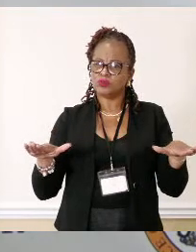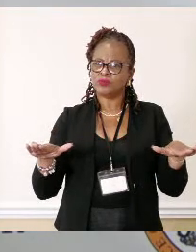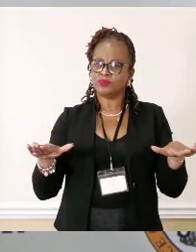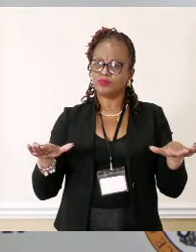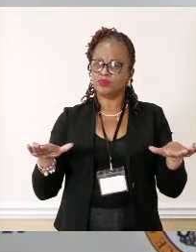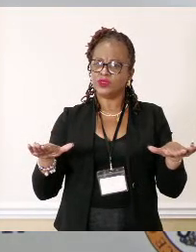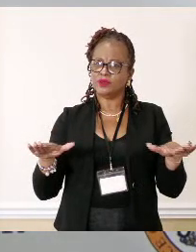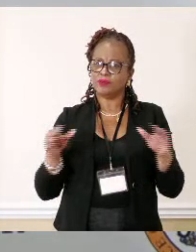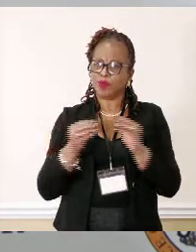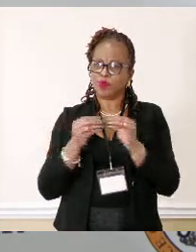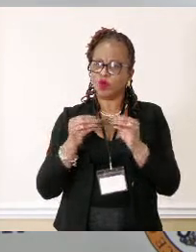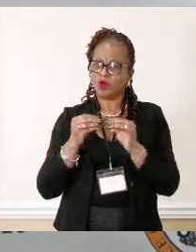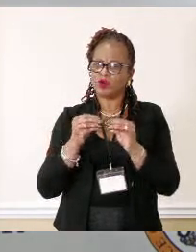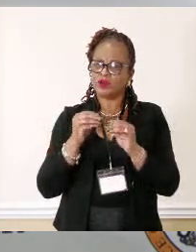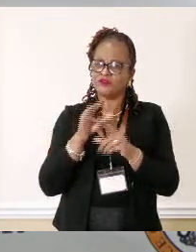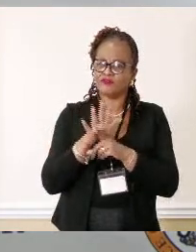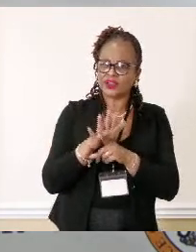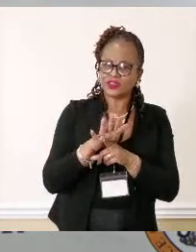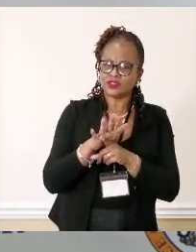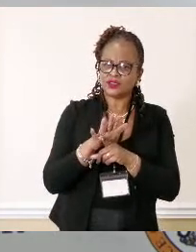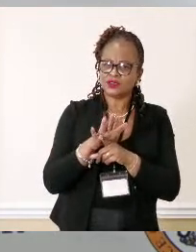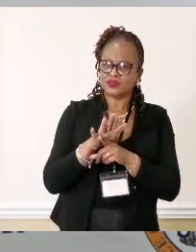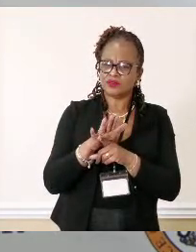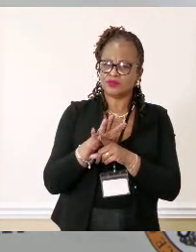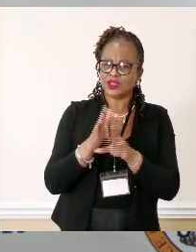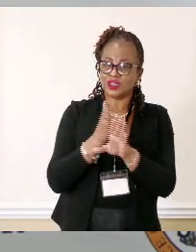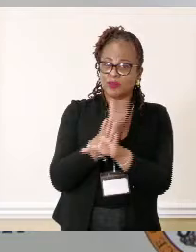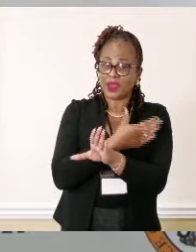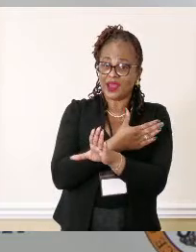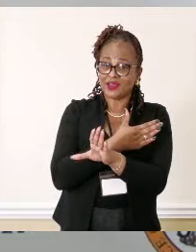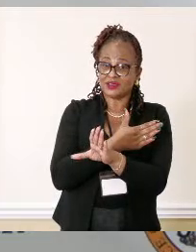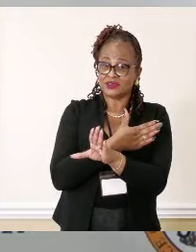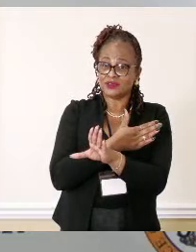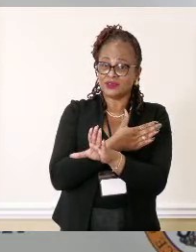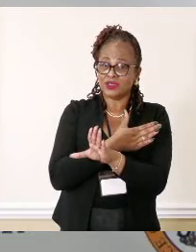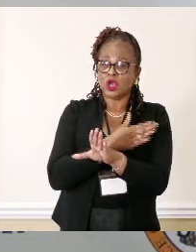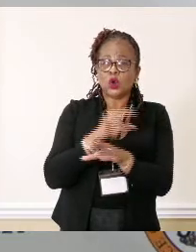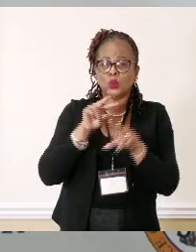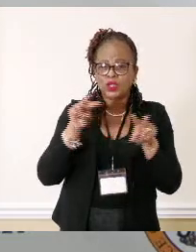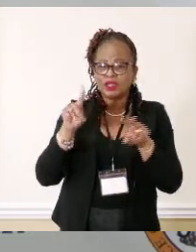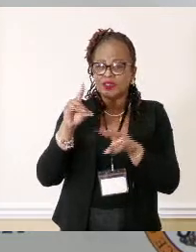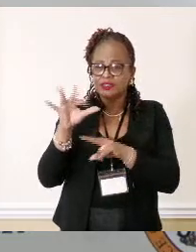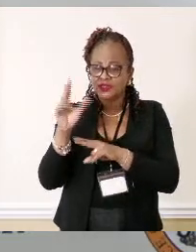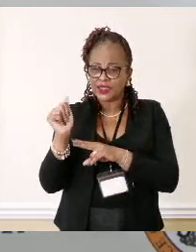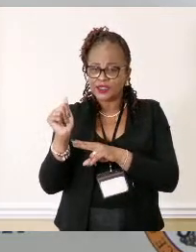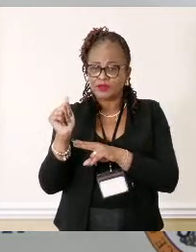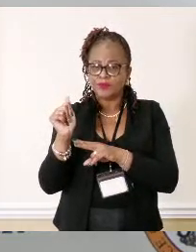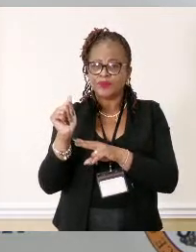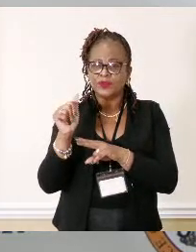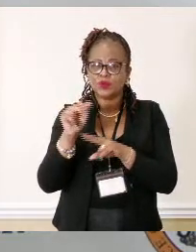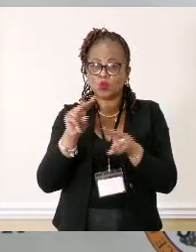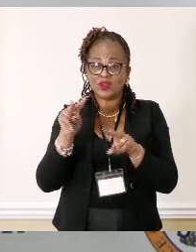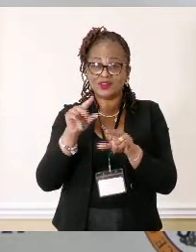the past. We're looking at the data, and one of the slides I showed you,